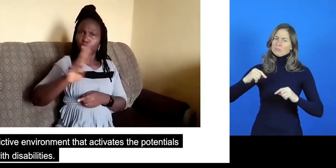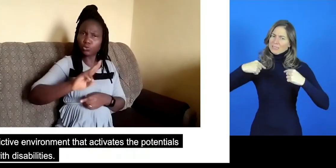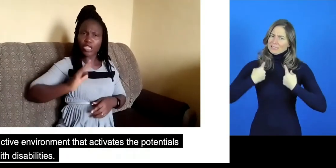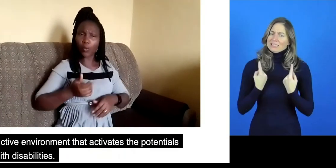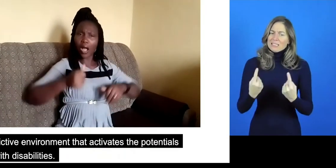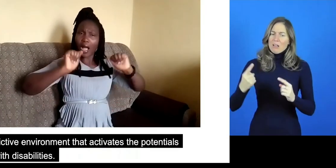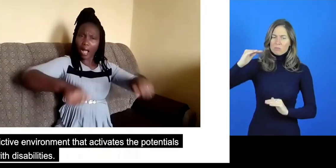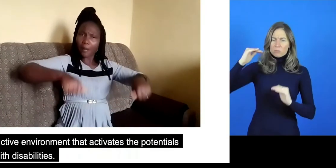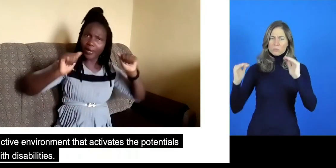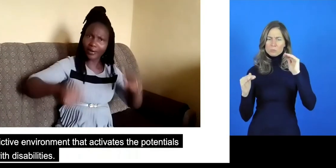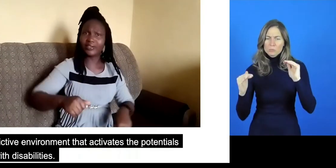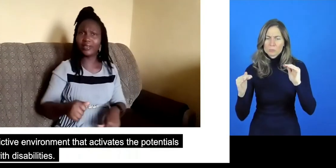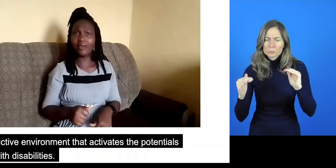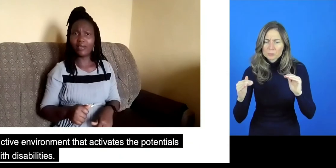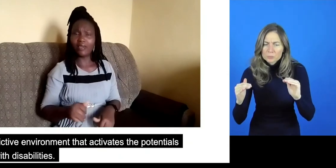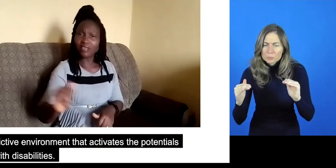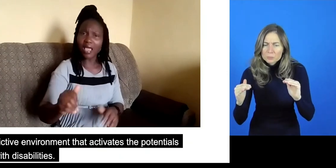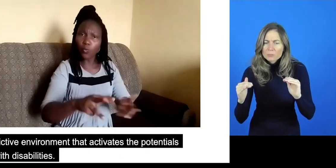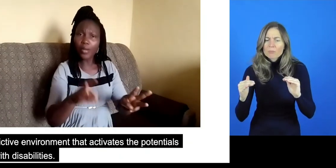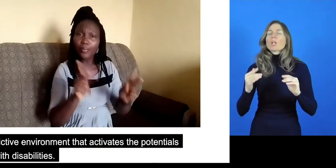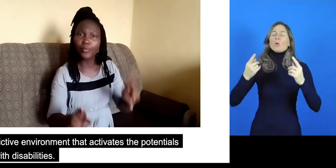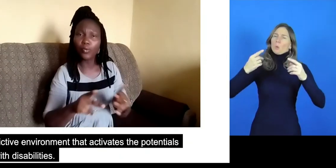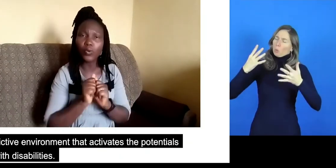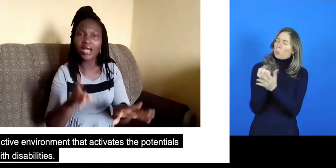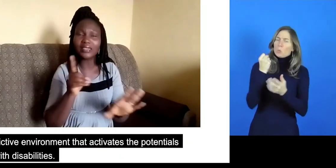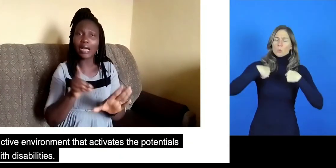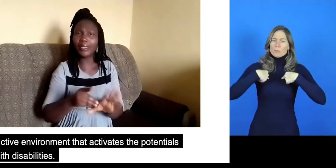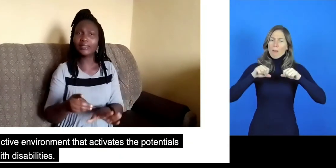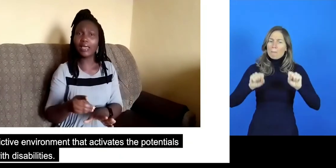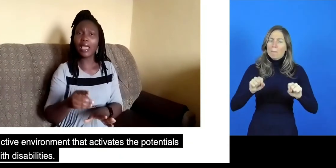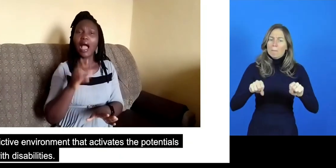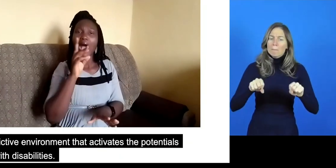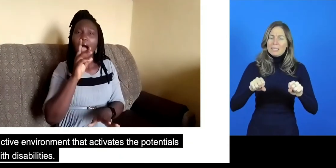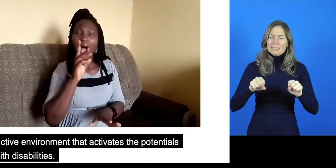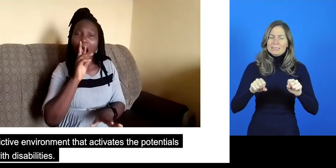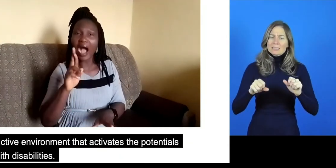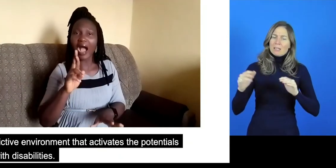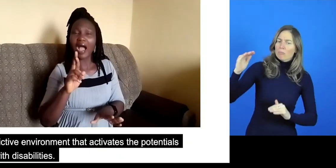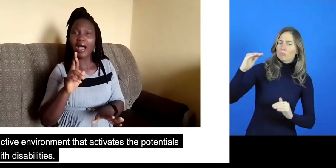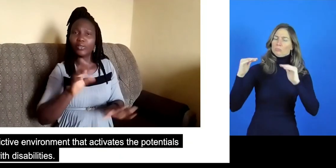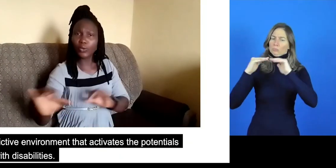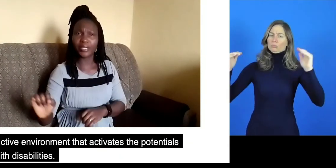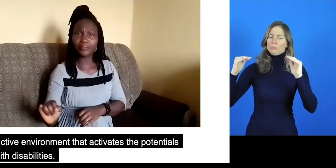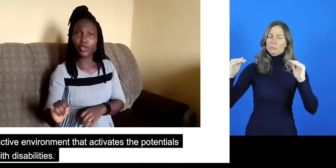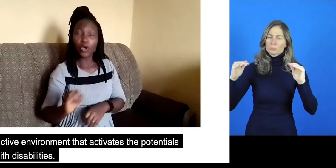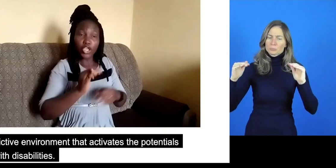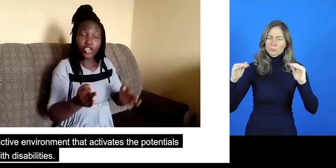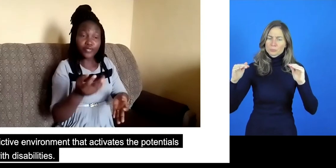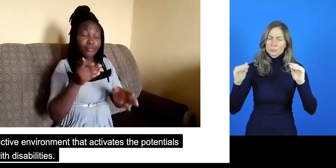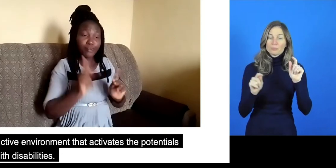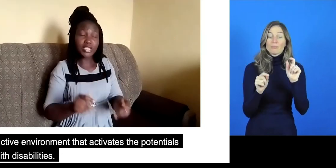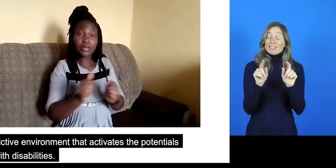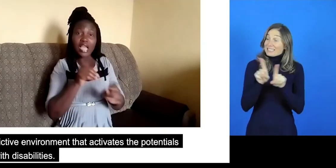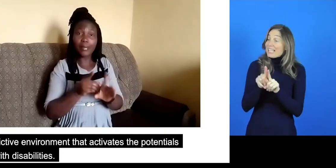to use our ability same way people without disability are doing.